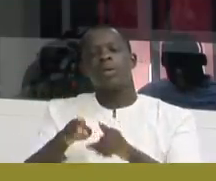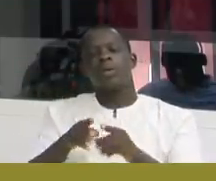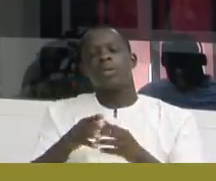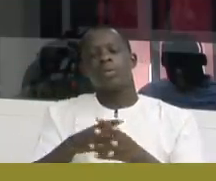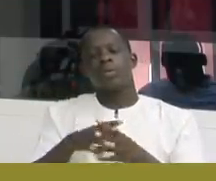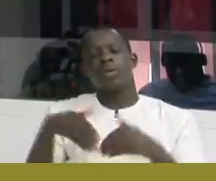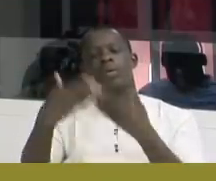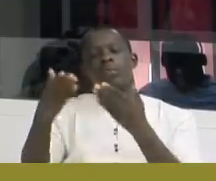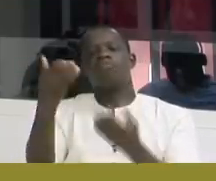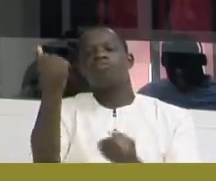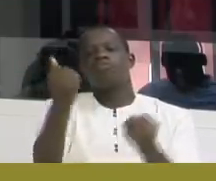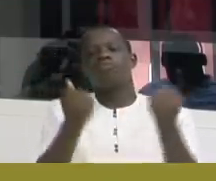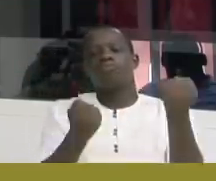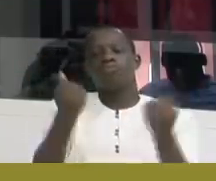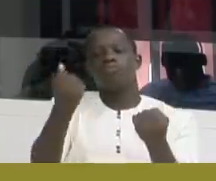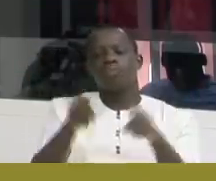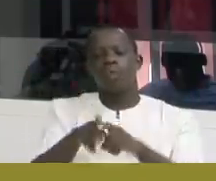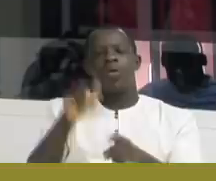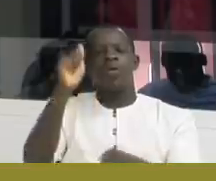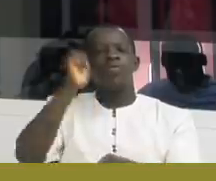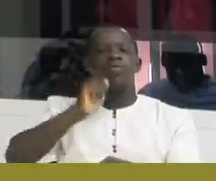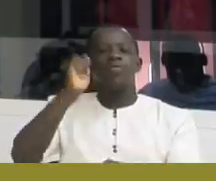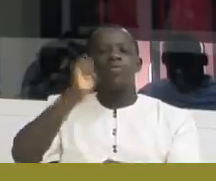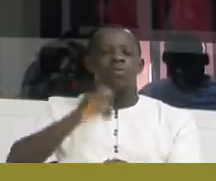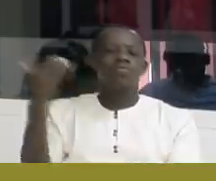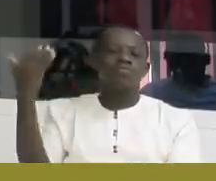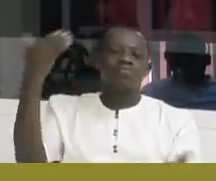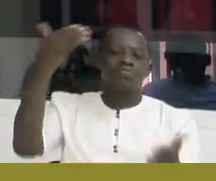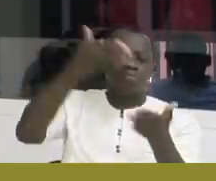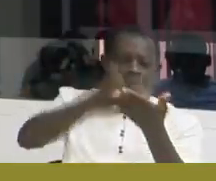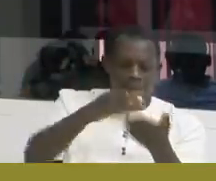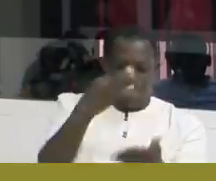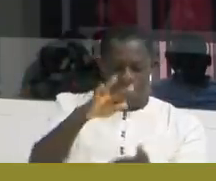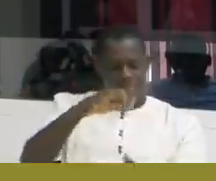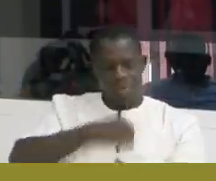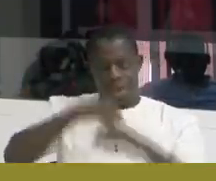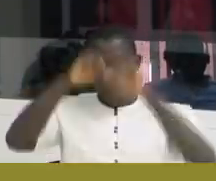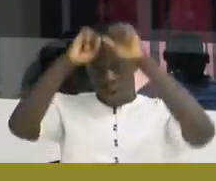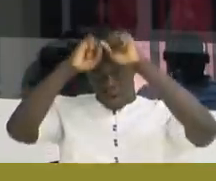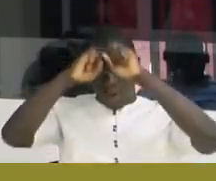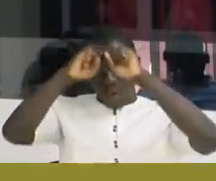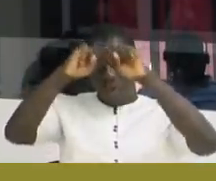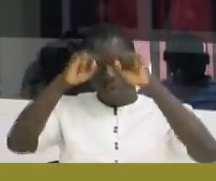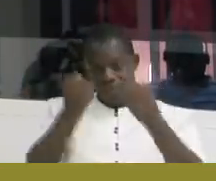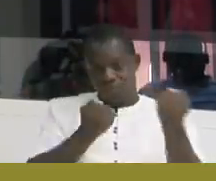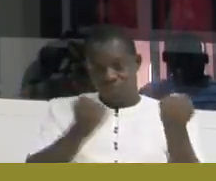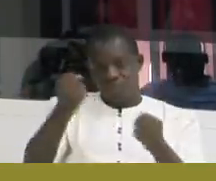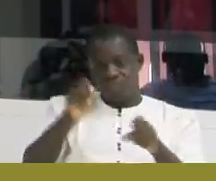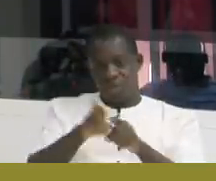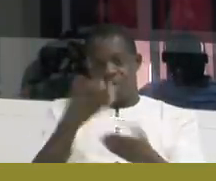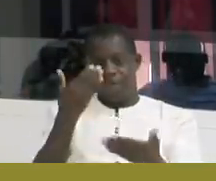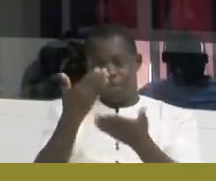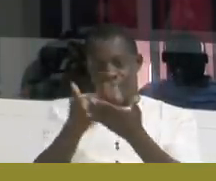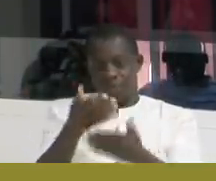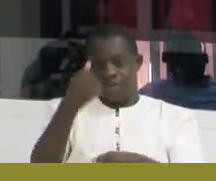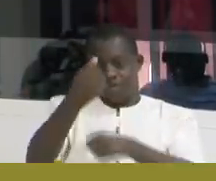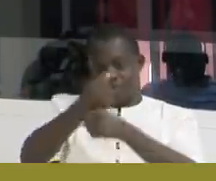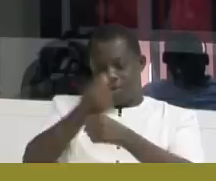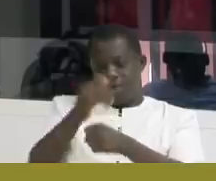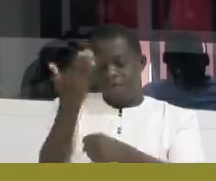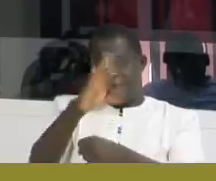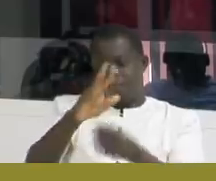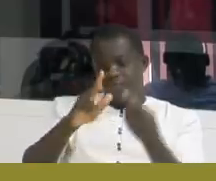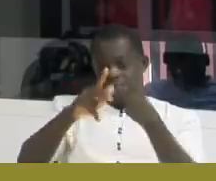a vehicle to use until my official vehicle was returned from the